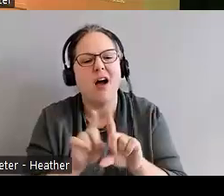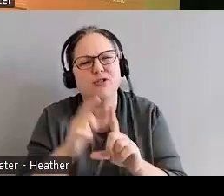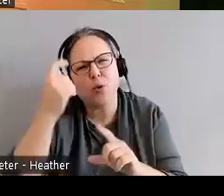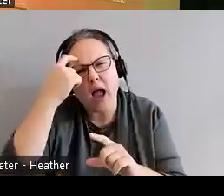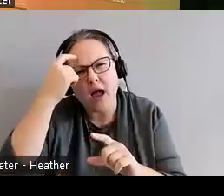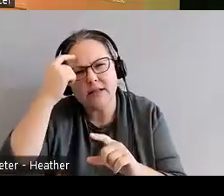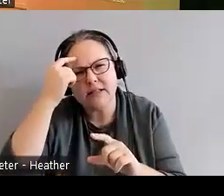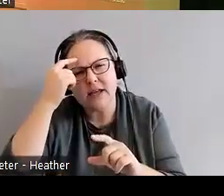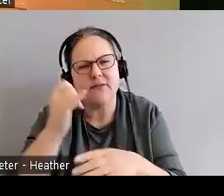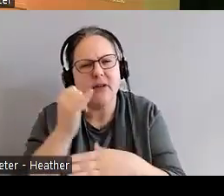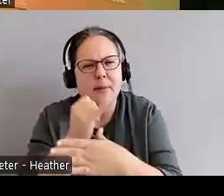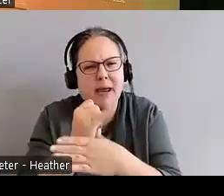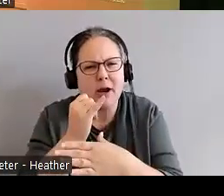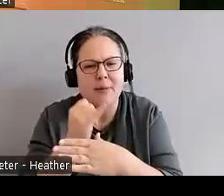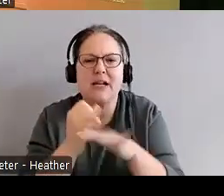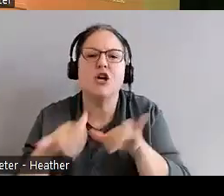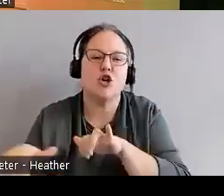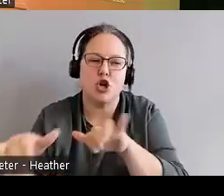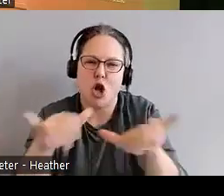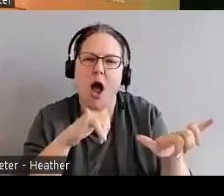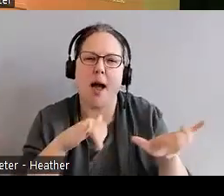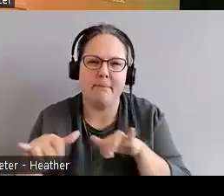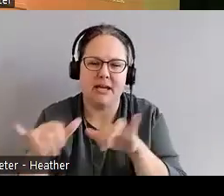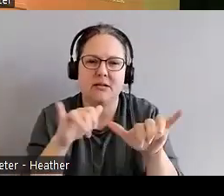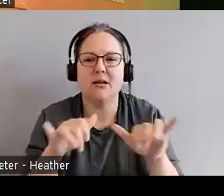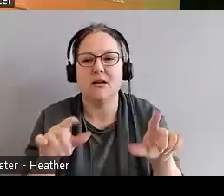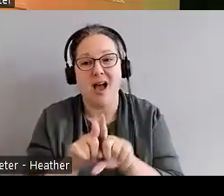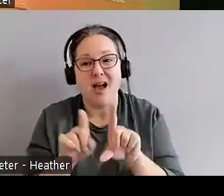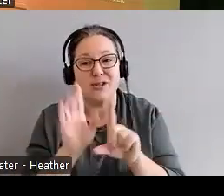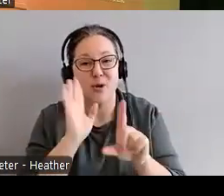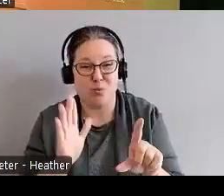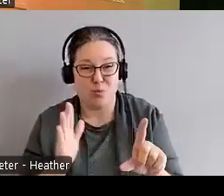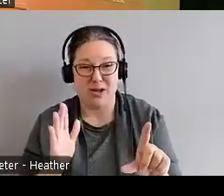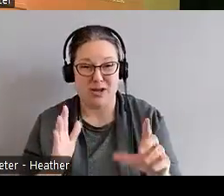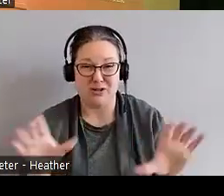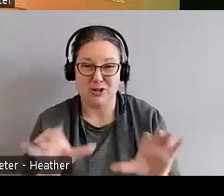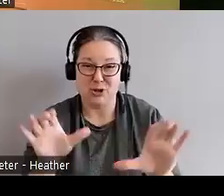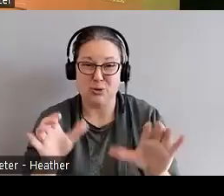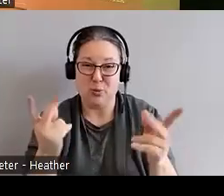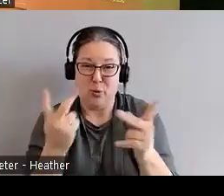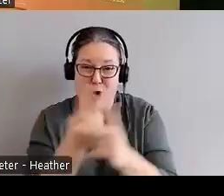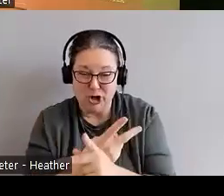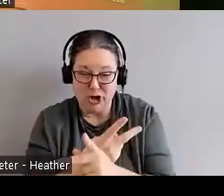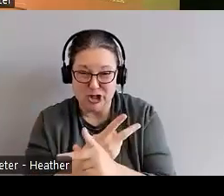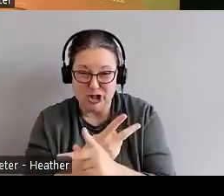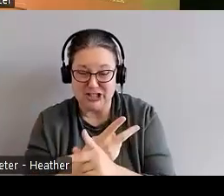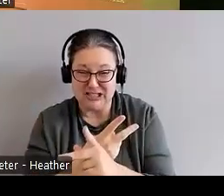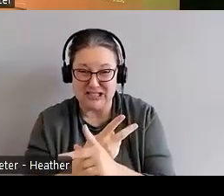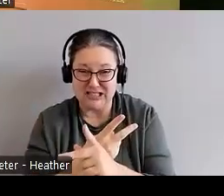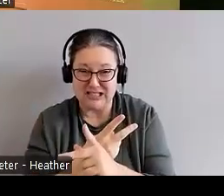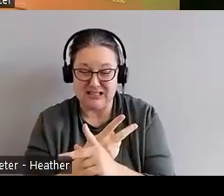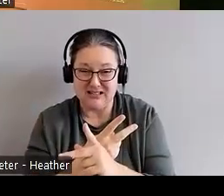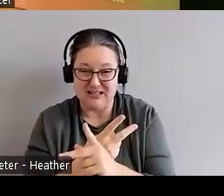vascular post-Cabbage depression as well. And they tend to do a bit worse than